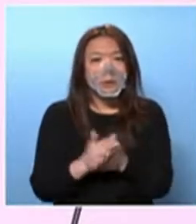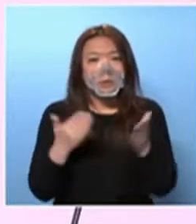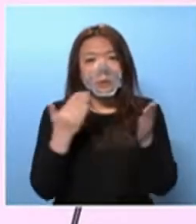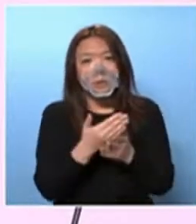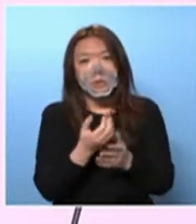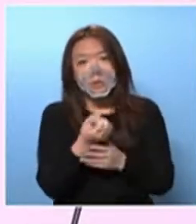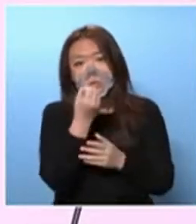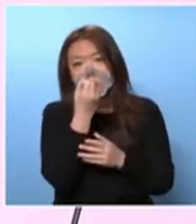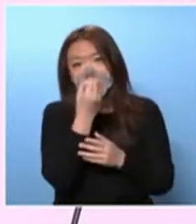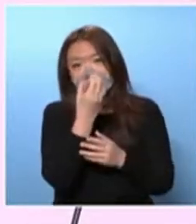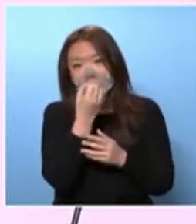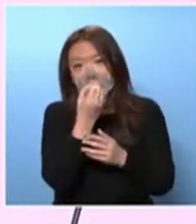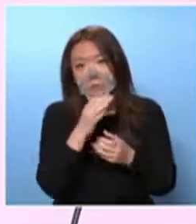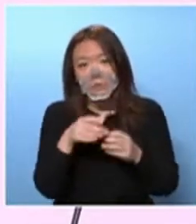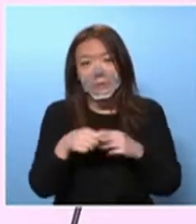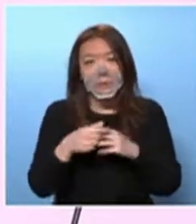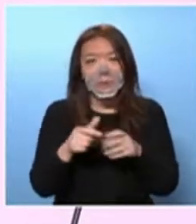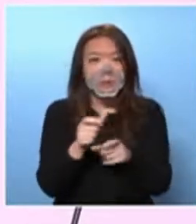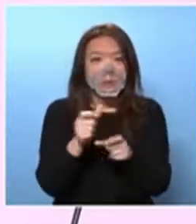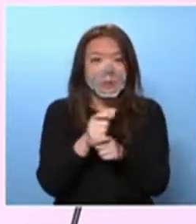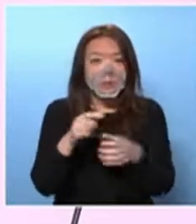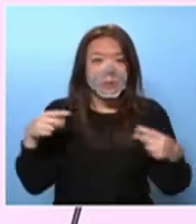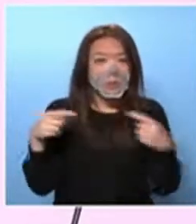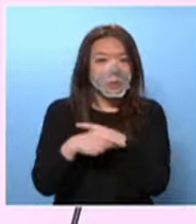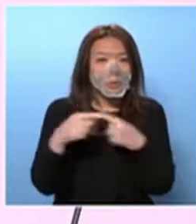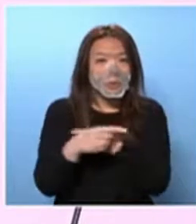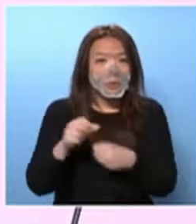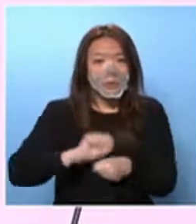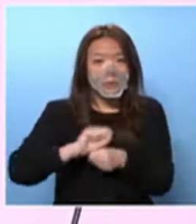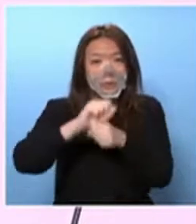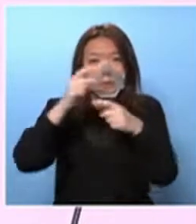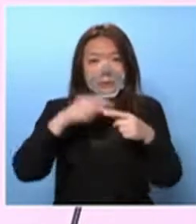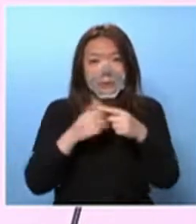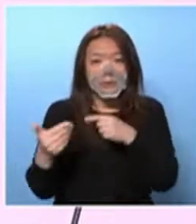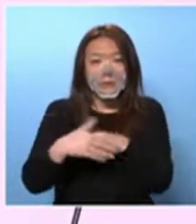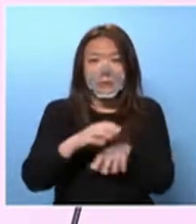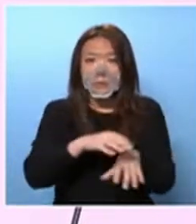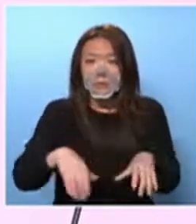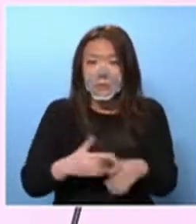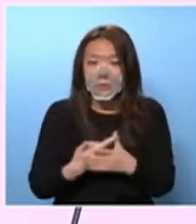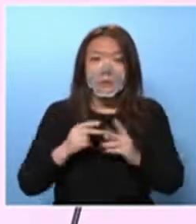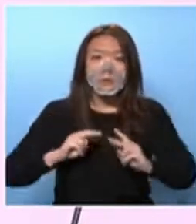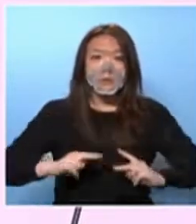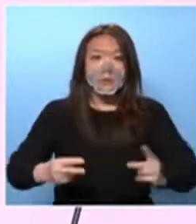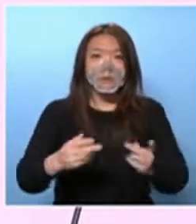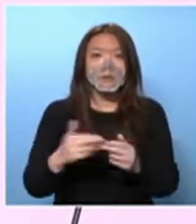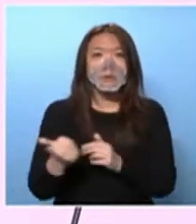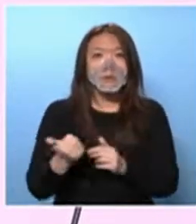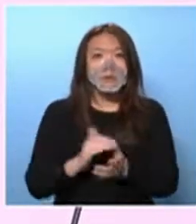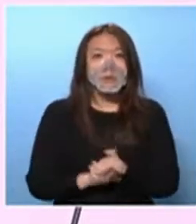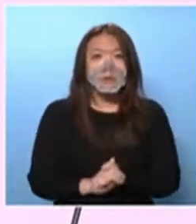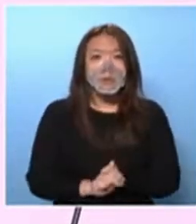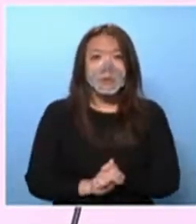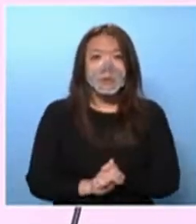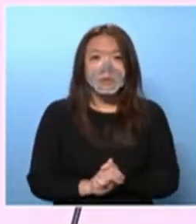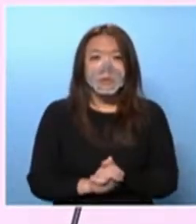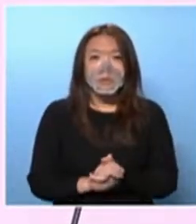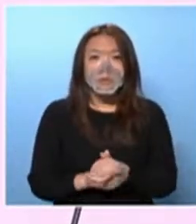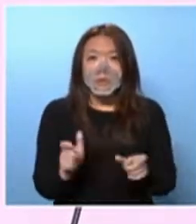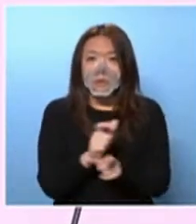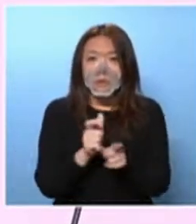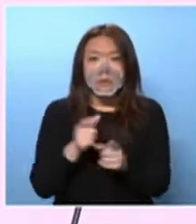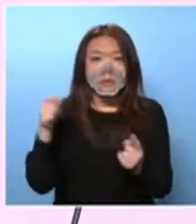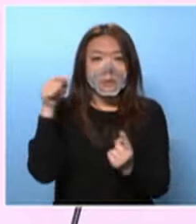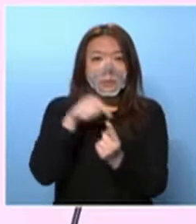as well as deepening and widening mutual access between the financial markets of Hong Kong and the mainland so as to develop a high-quality GBA. We